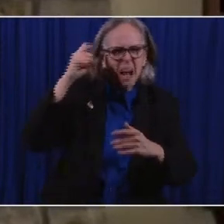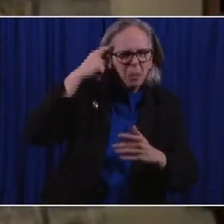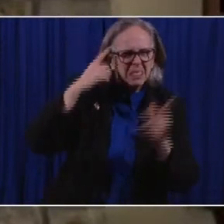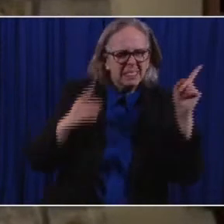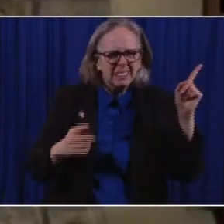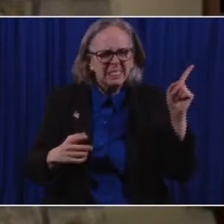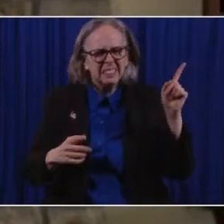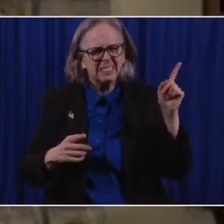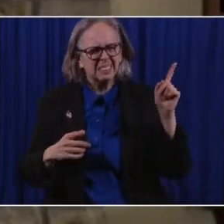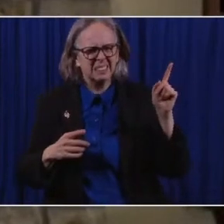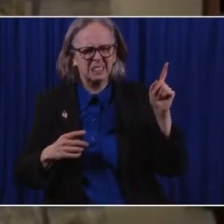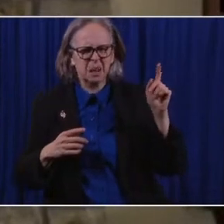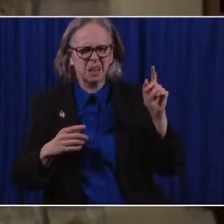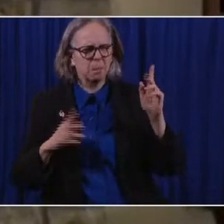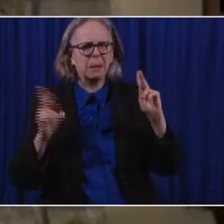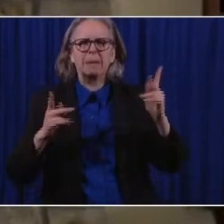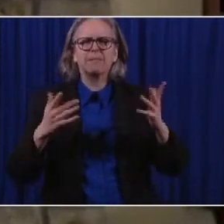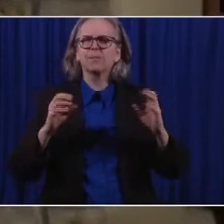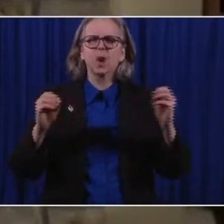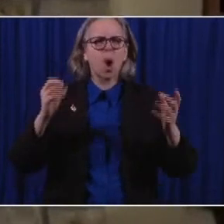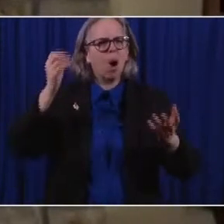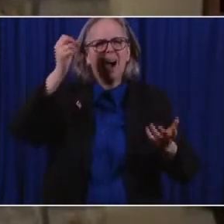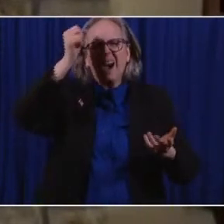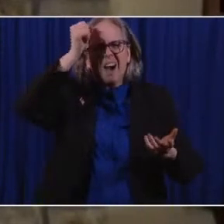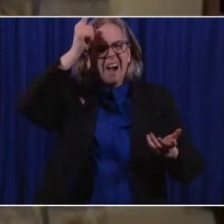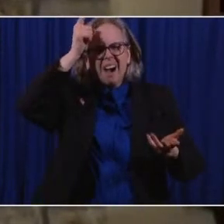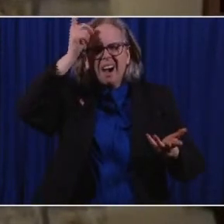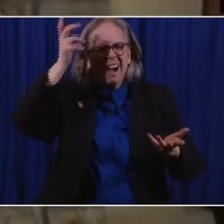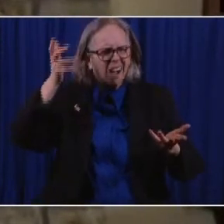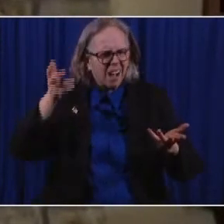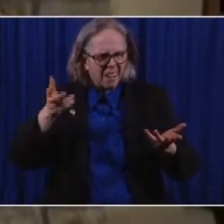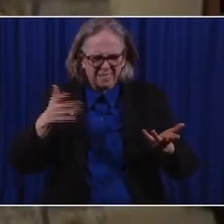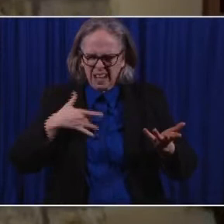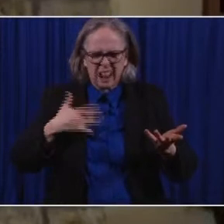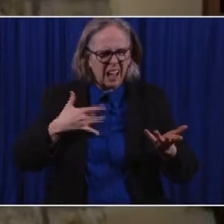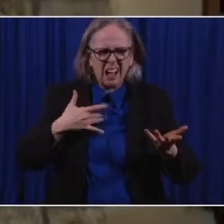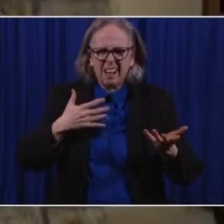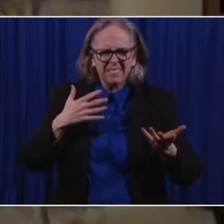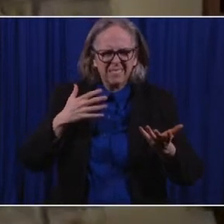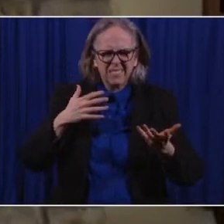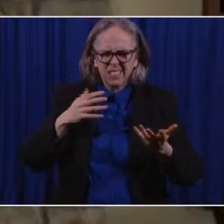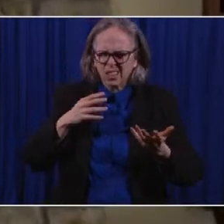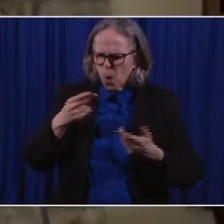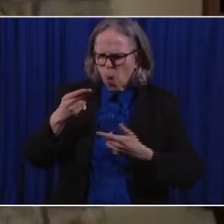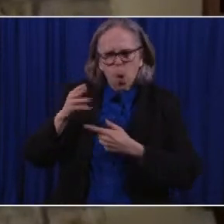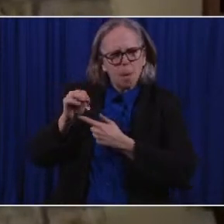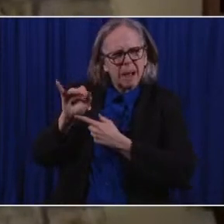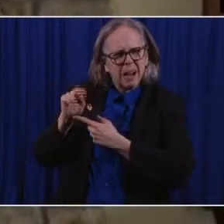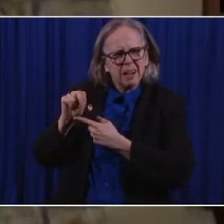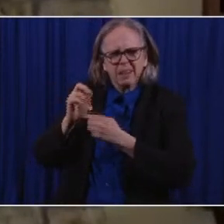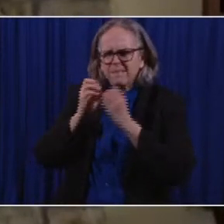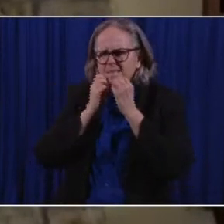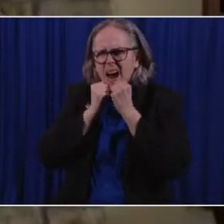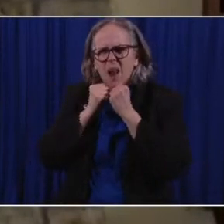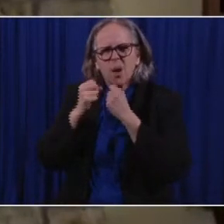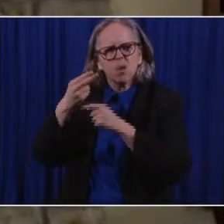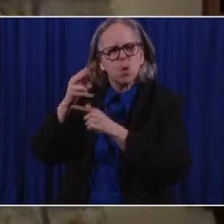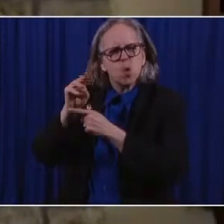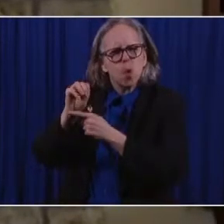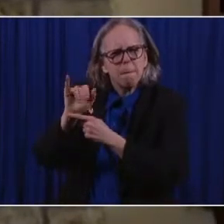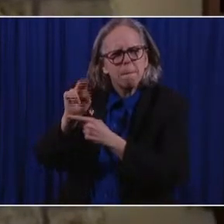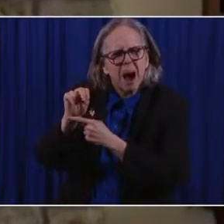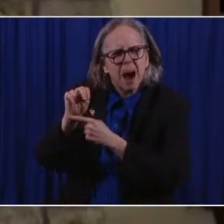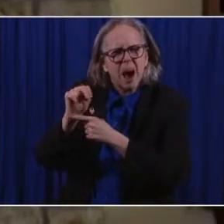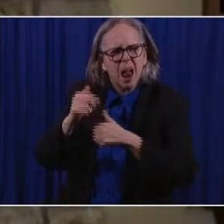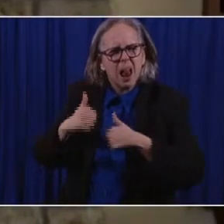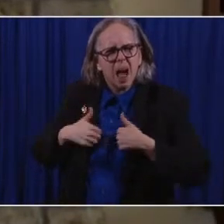concept or any feeling for protecting human life. And the more video you see, the worse it looks. So there's some